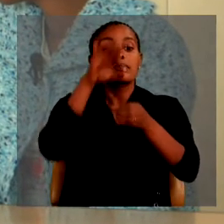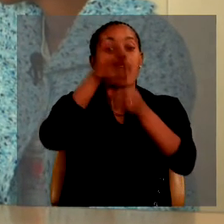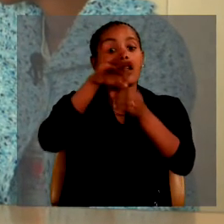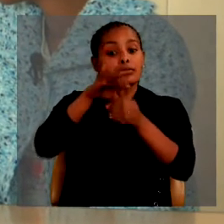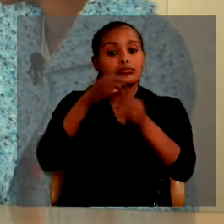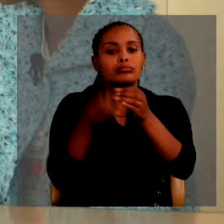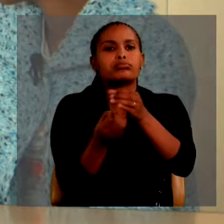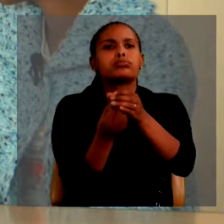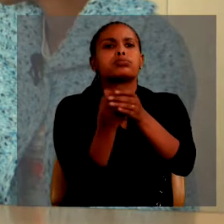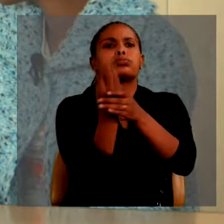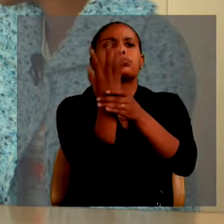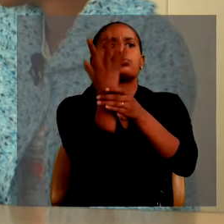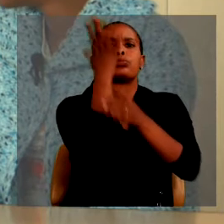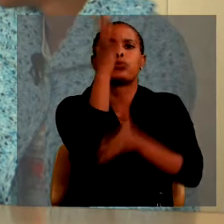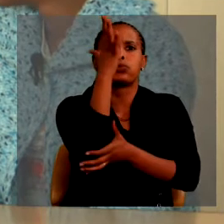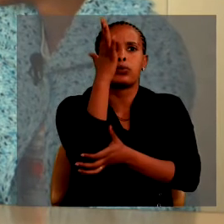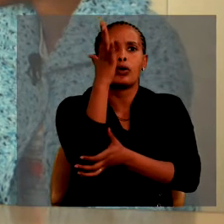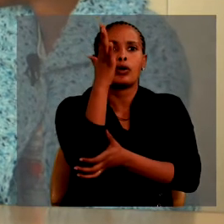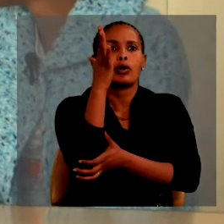them? Would they know?